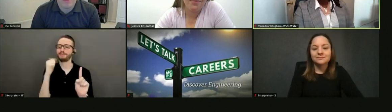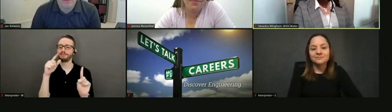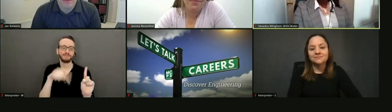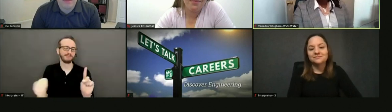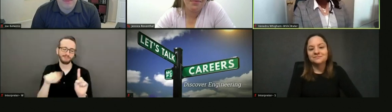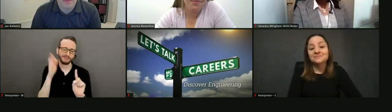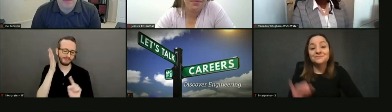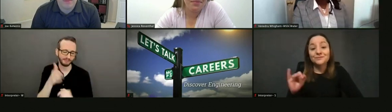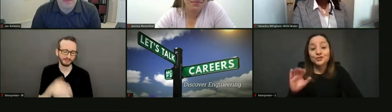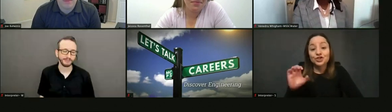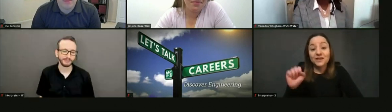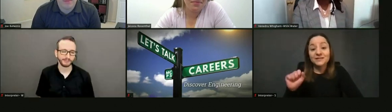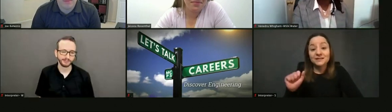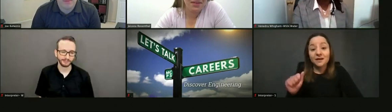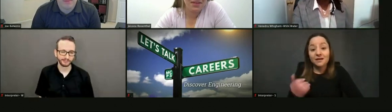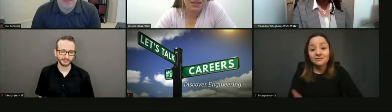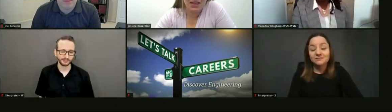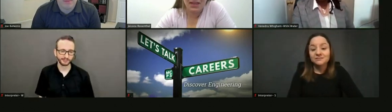Jessica?